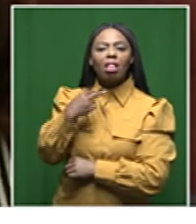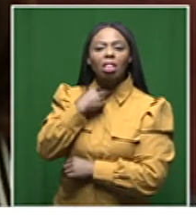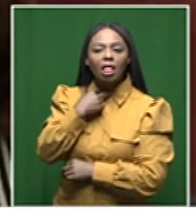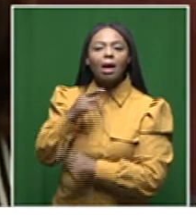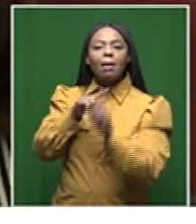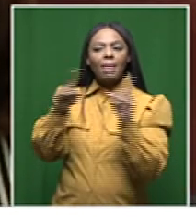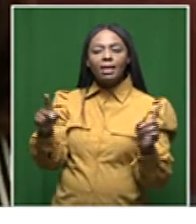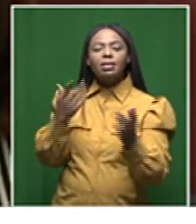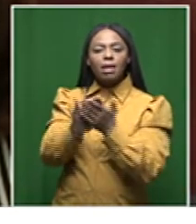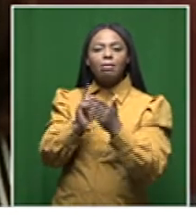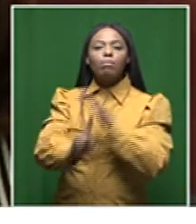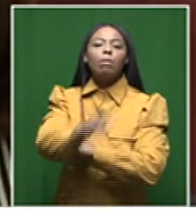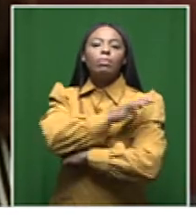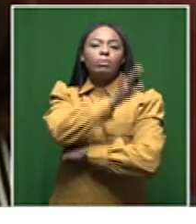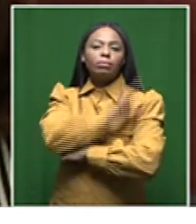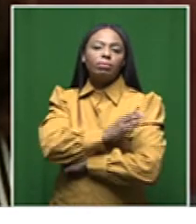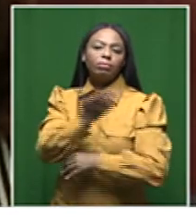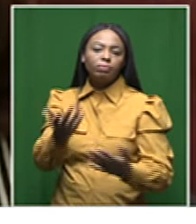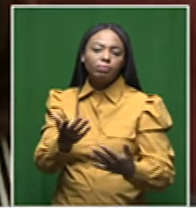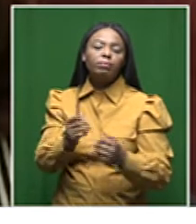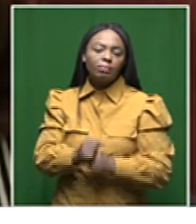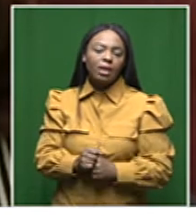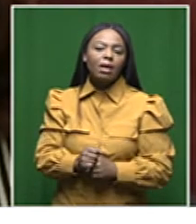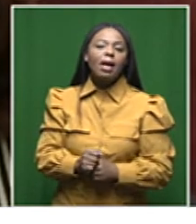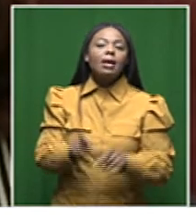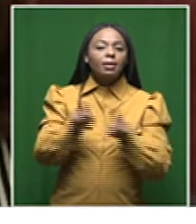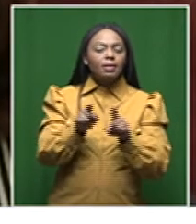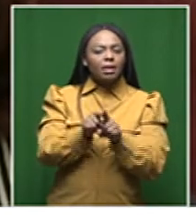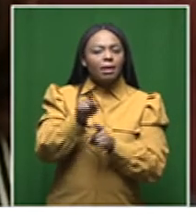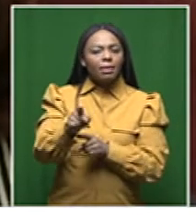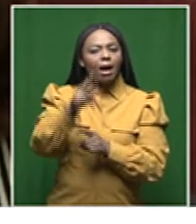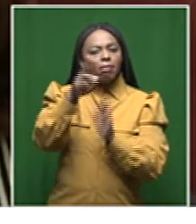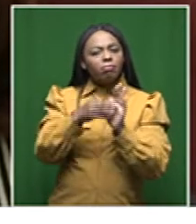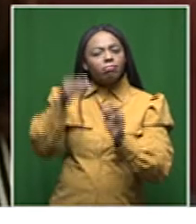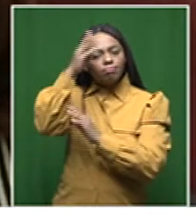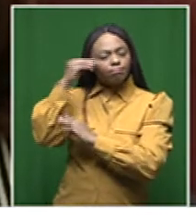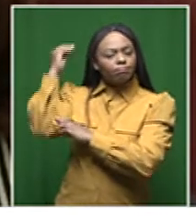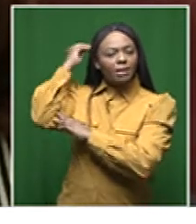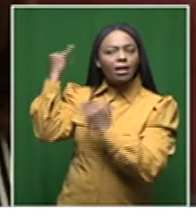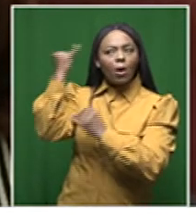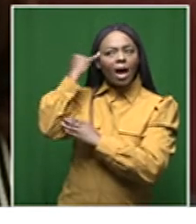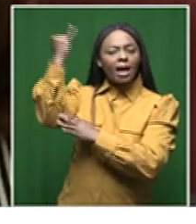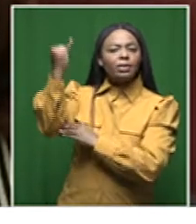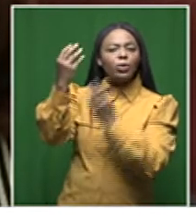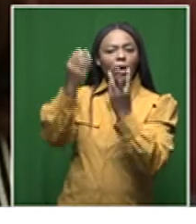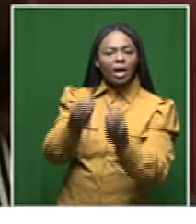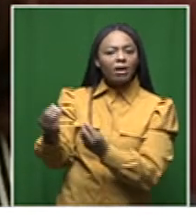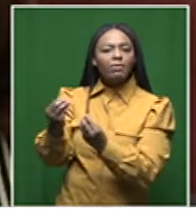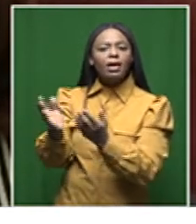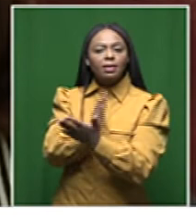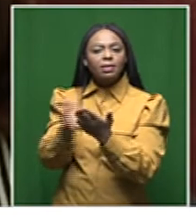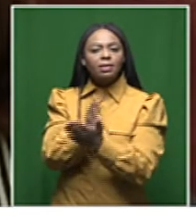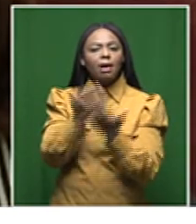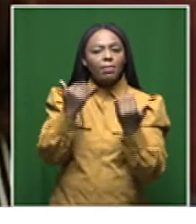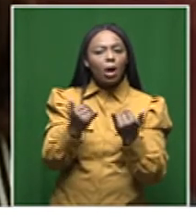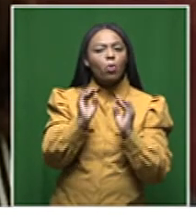if you're experiencing infertility, can still go out and have children. But also, I think highlighting throughout the show this idea that we've had that there is surrogacy